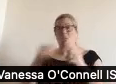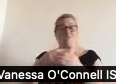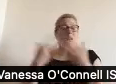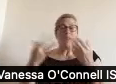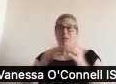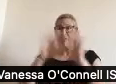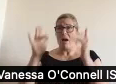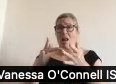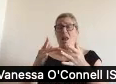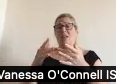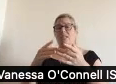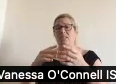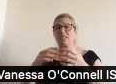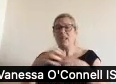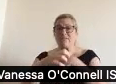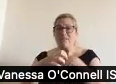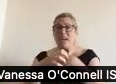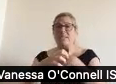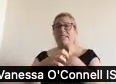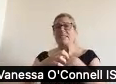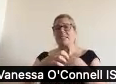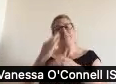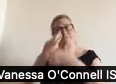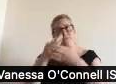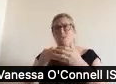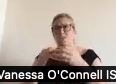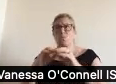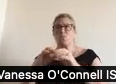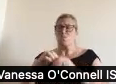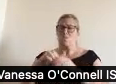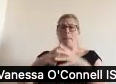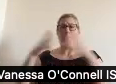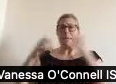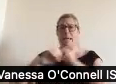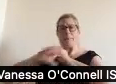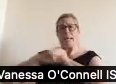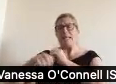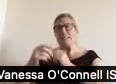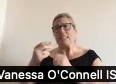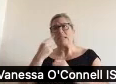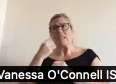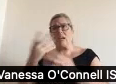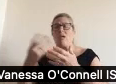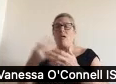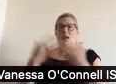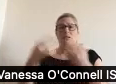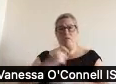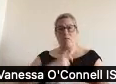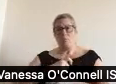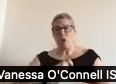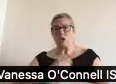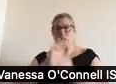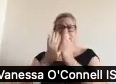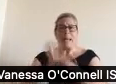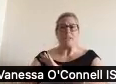And there were a few really high-profile cases of online violence against women that were running that caused like a lot of personal damage and lasting damage to